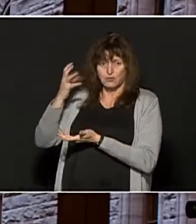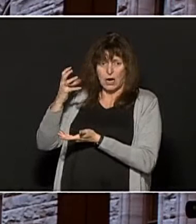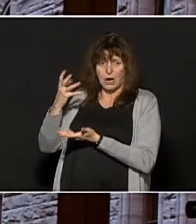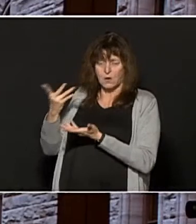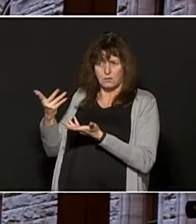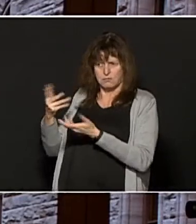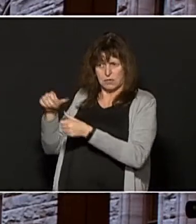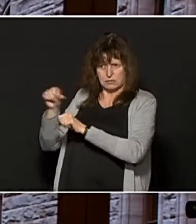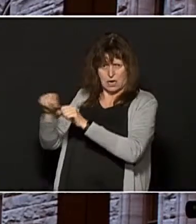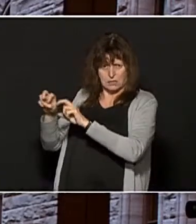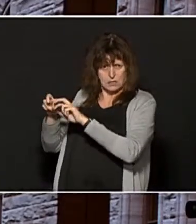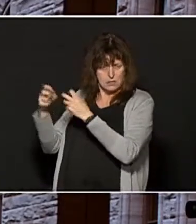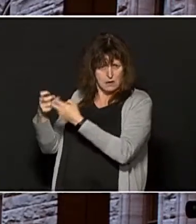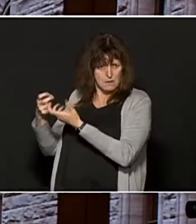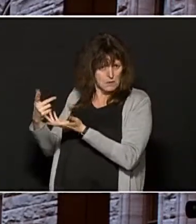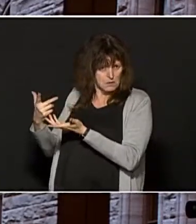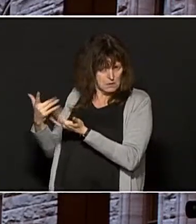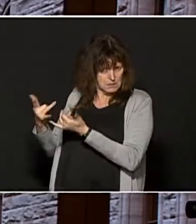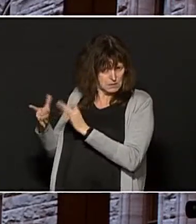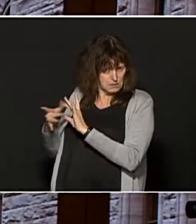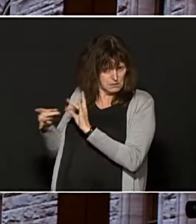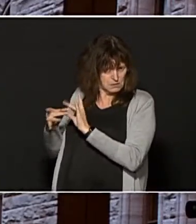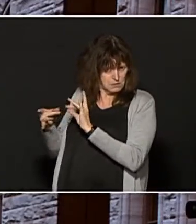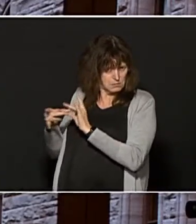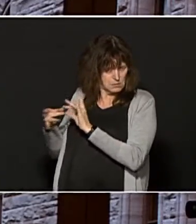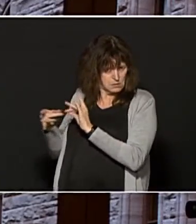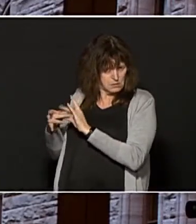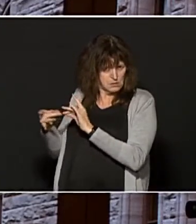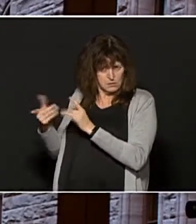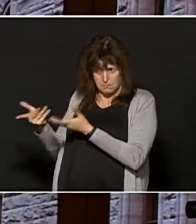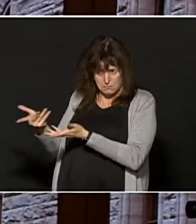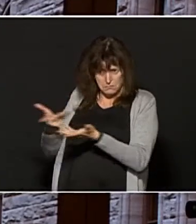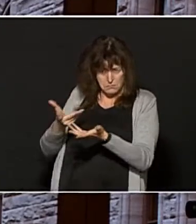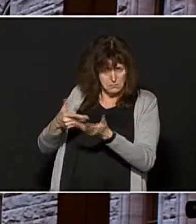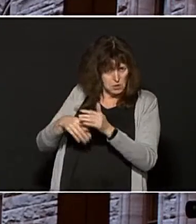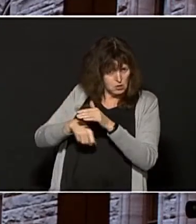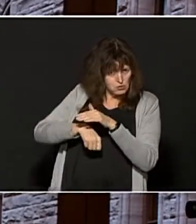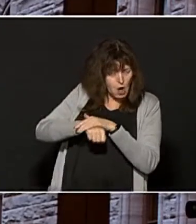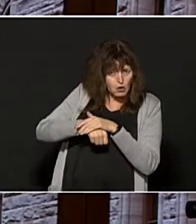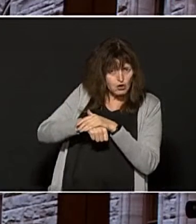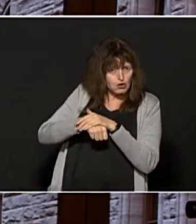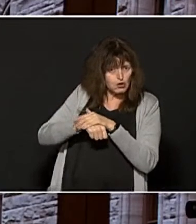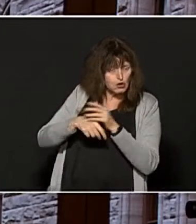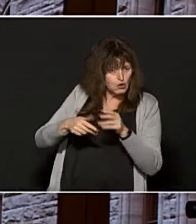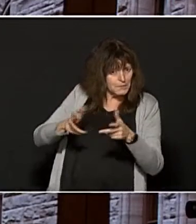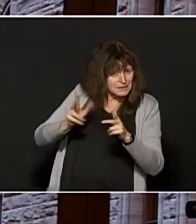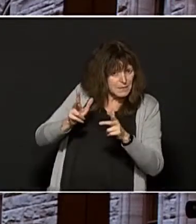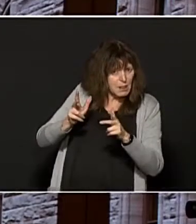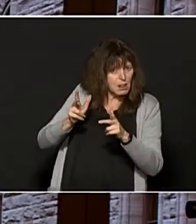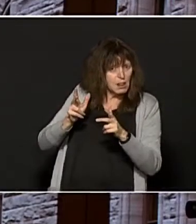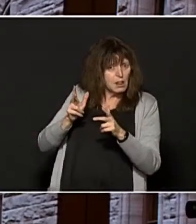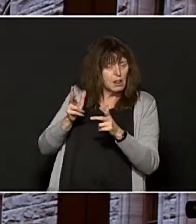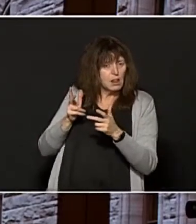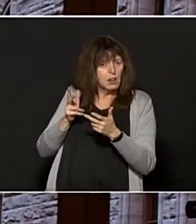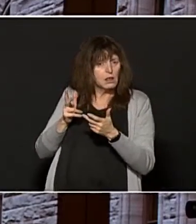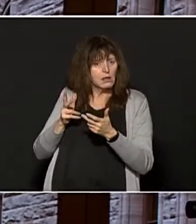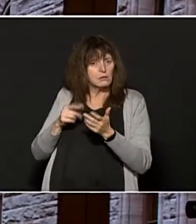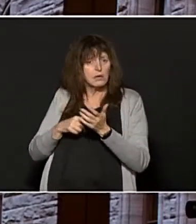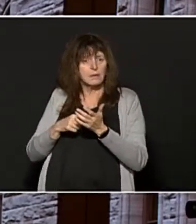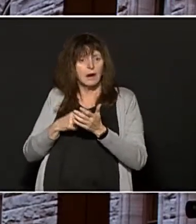does one apply that? When we talk about congregate, we're not talking like a big huddle and group that we've seen sometime in the parks where people just cluster and